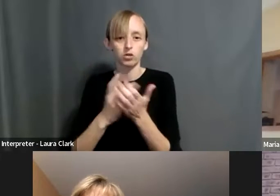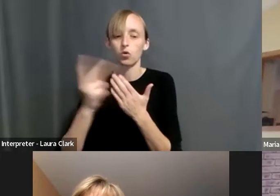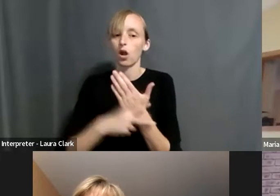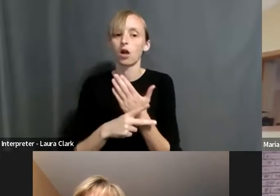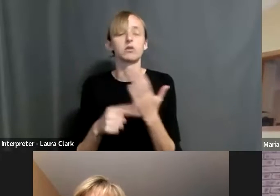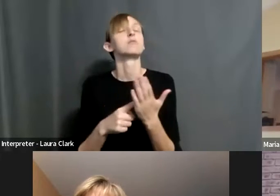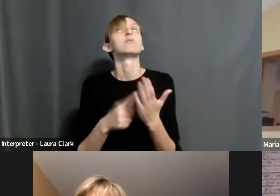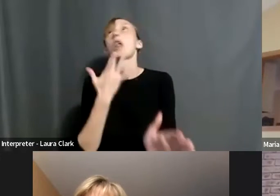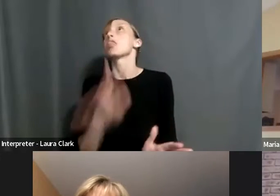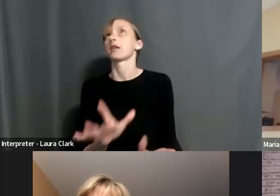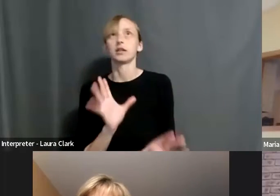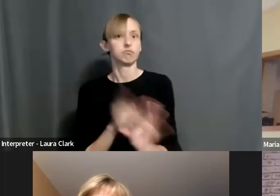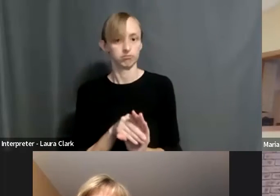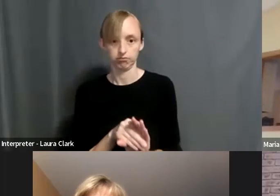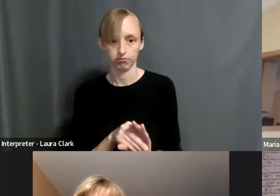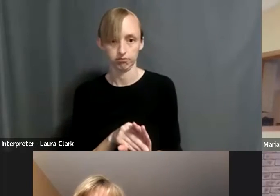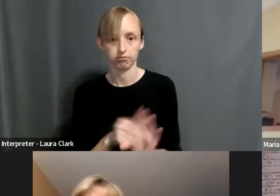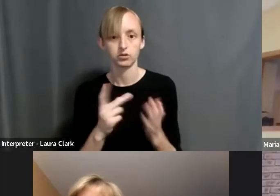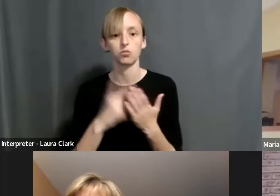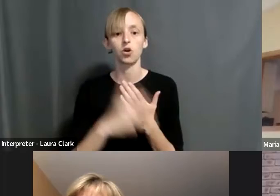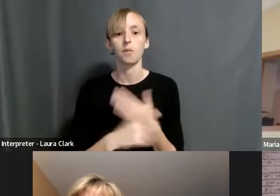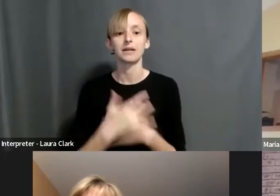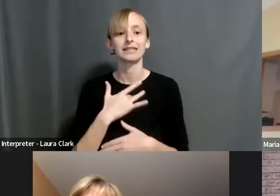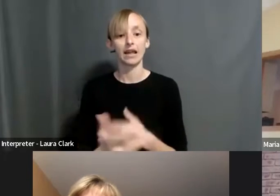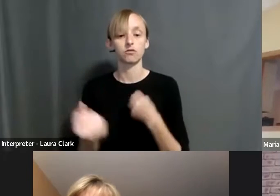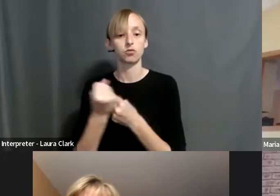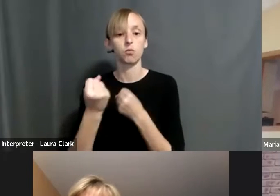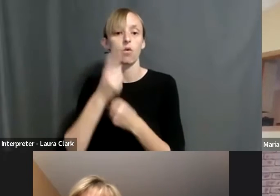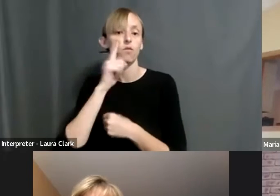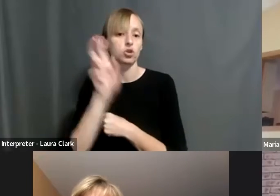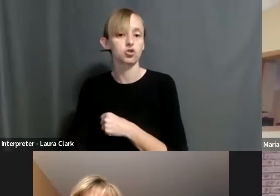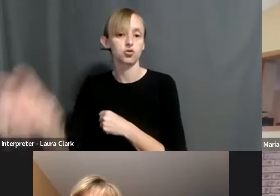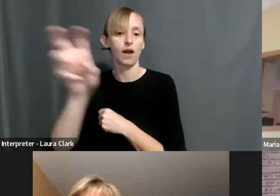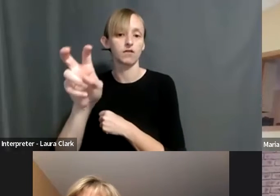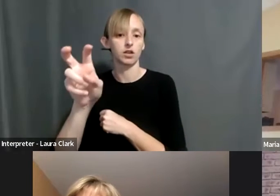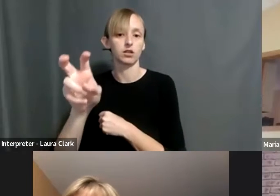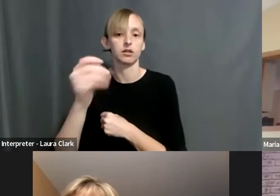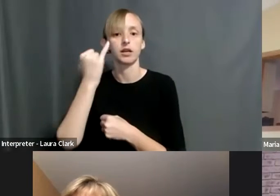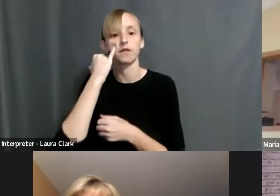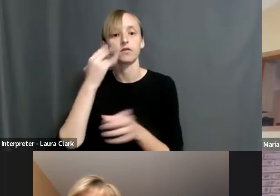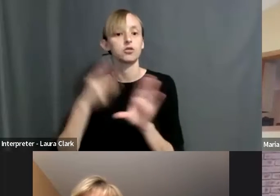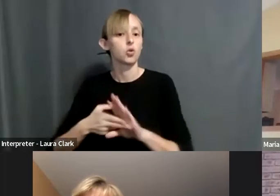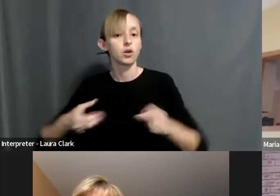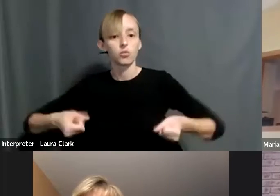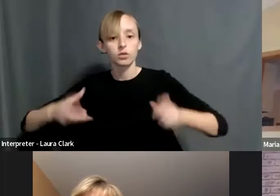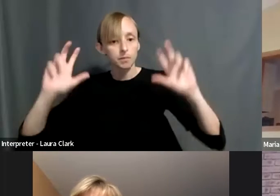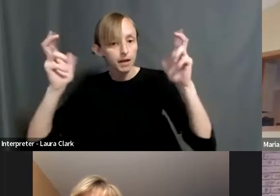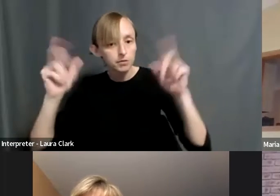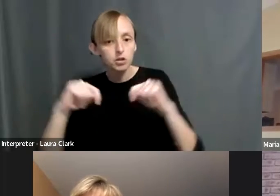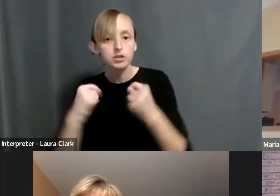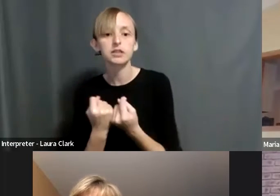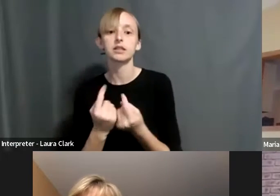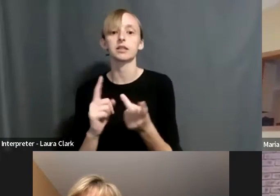program lends some support for travel, because whether if you're on a basketball team, or if you play more